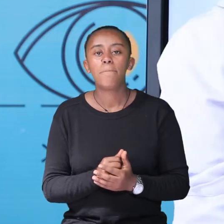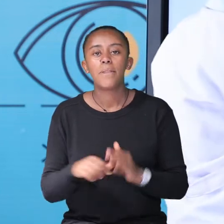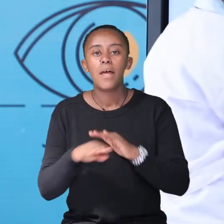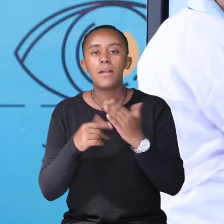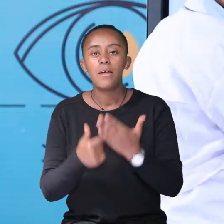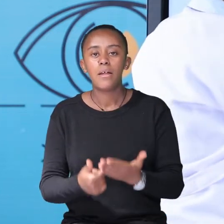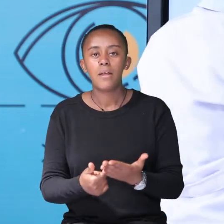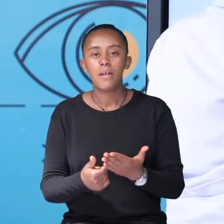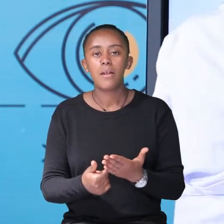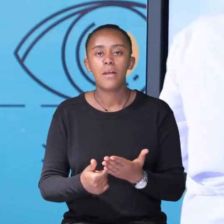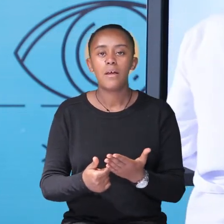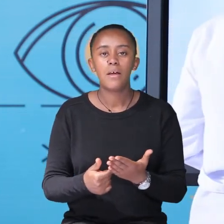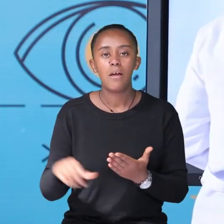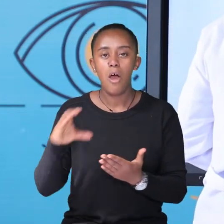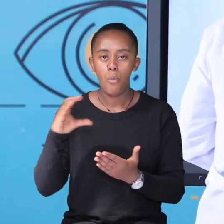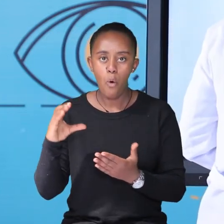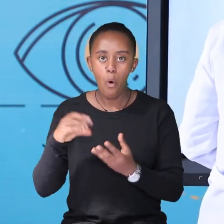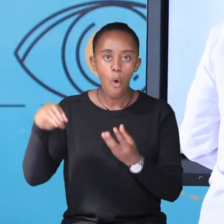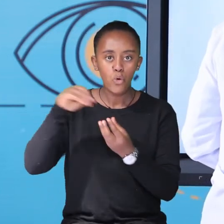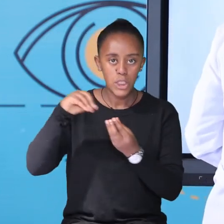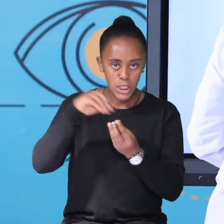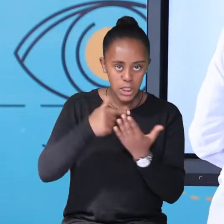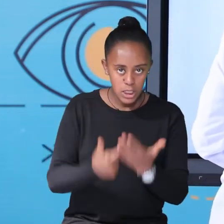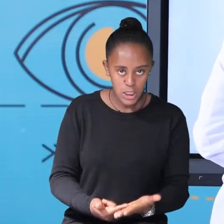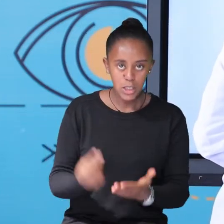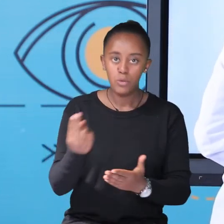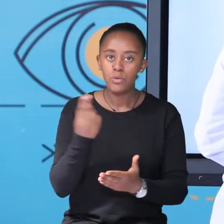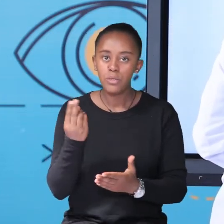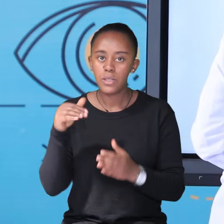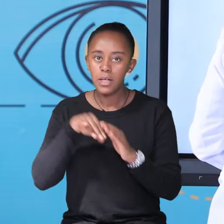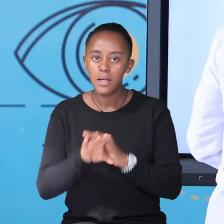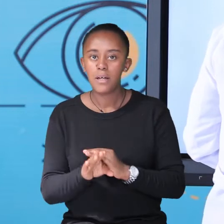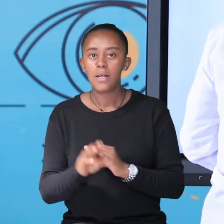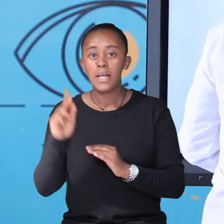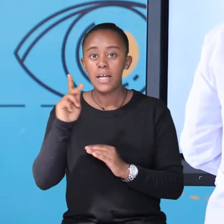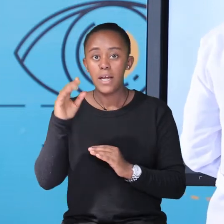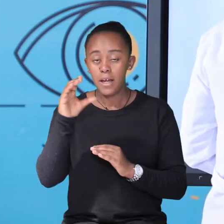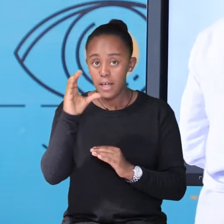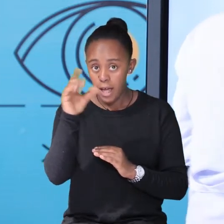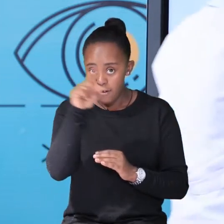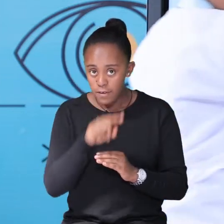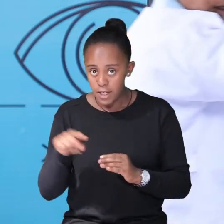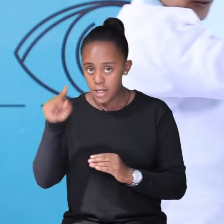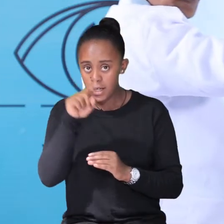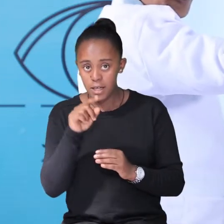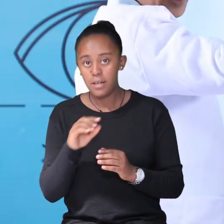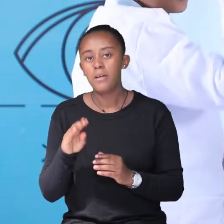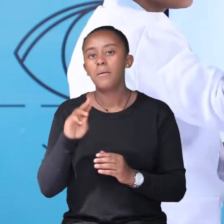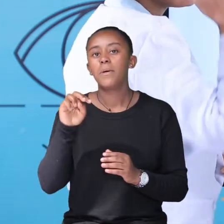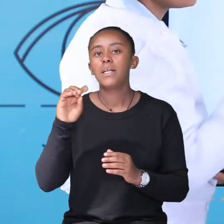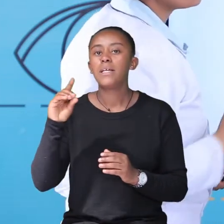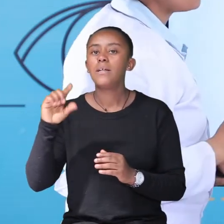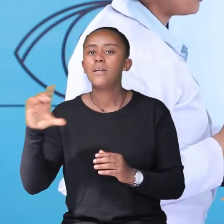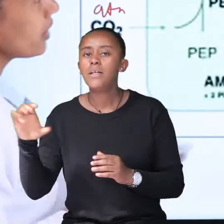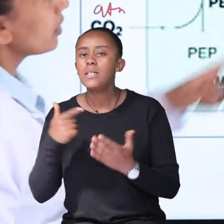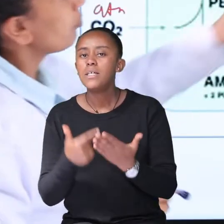undergo decarboxylation, and this carbon dioxide is used in Kelvin cycle inside the bundle sheath cell. You